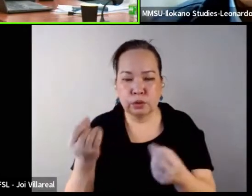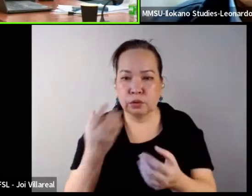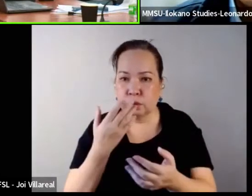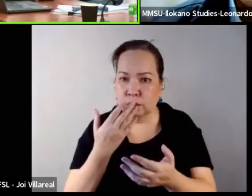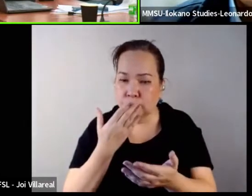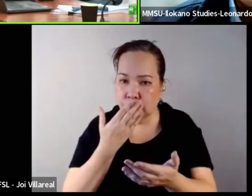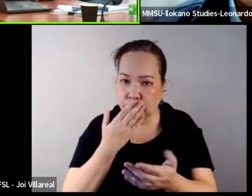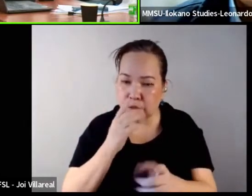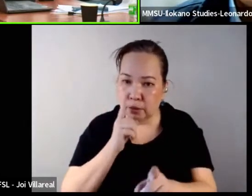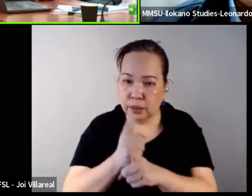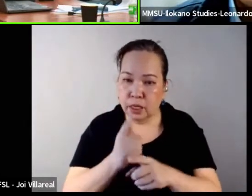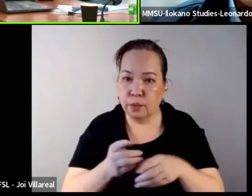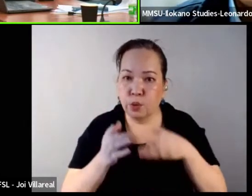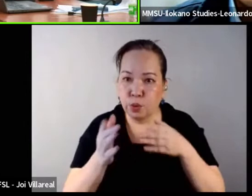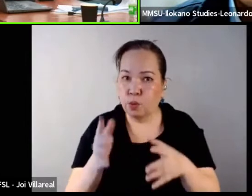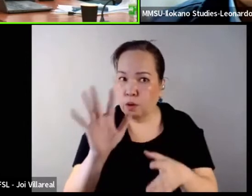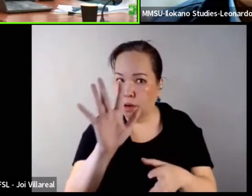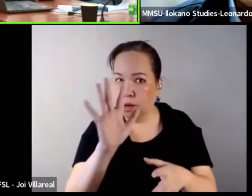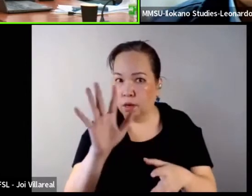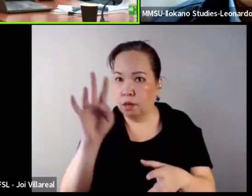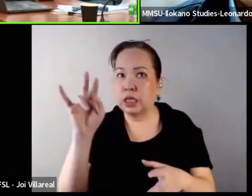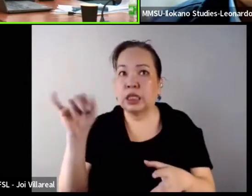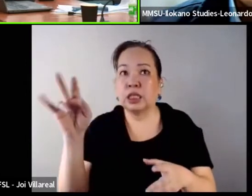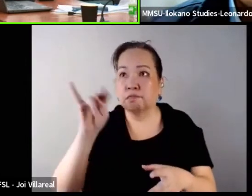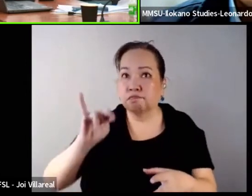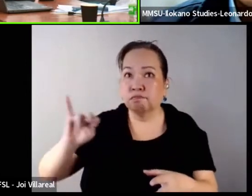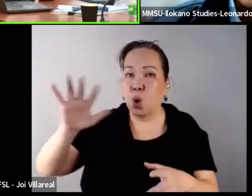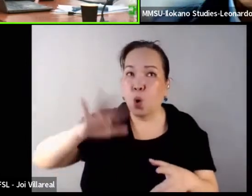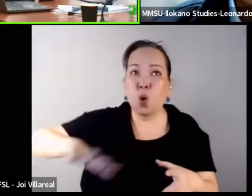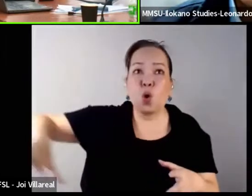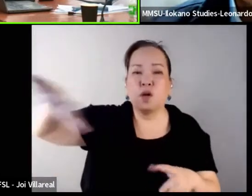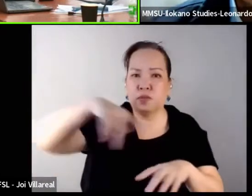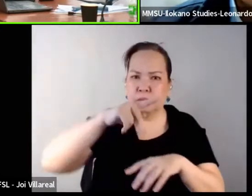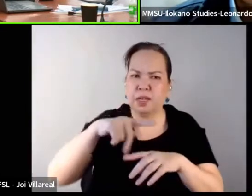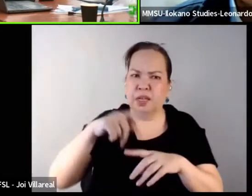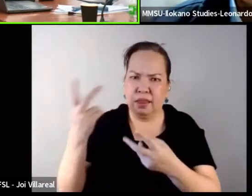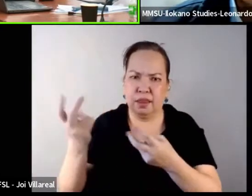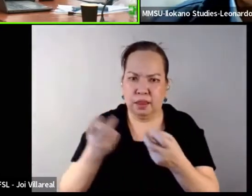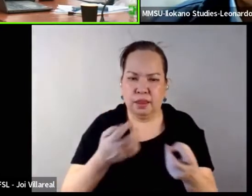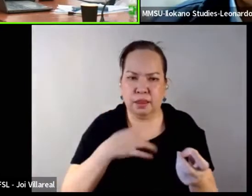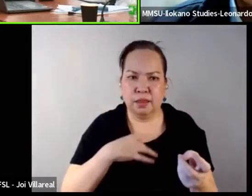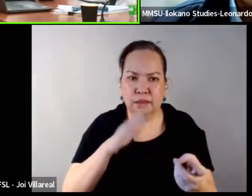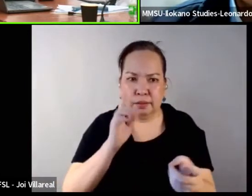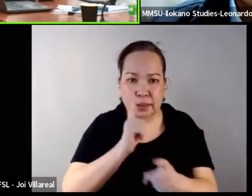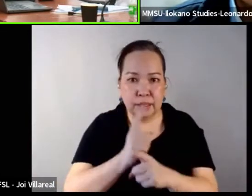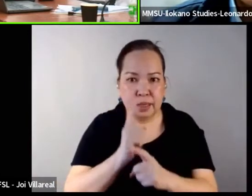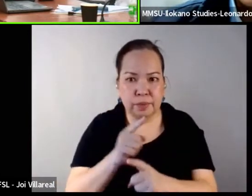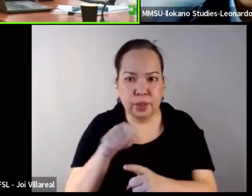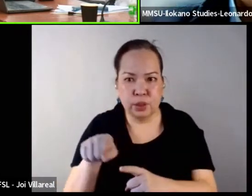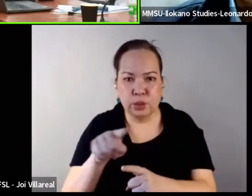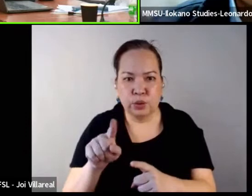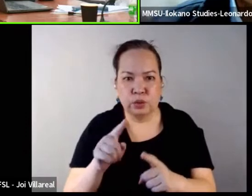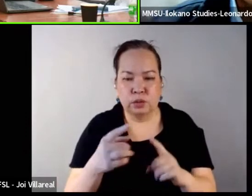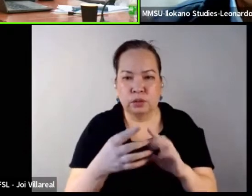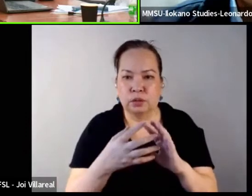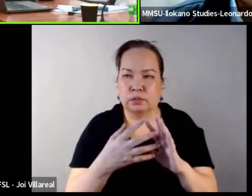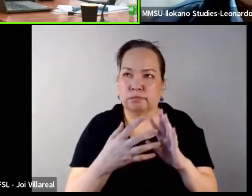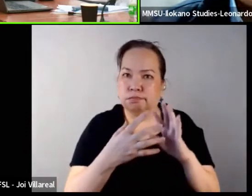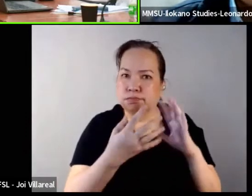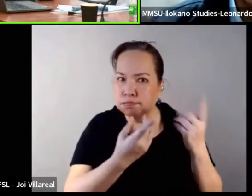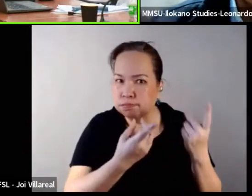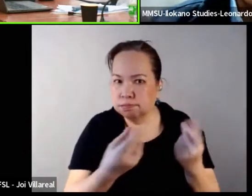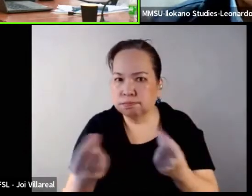If that is the way it was being implemented all over, wala tayong problema. In your case, maganda tama implementation po ninyo. Thank